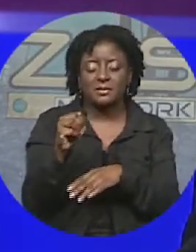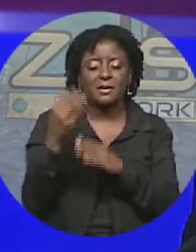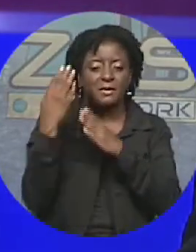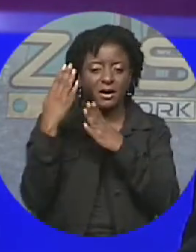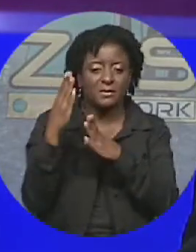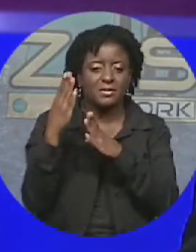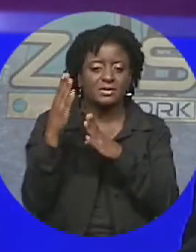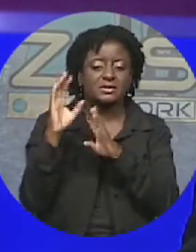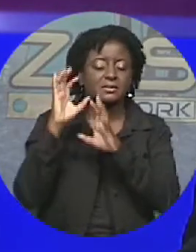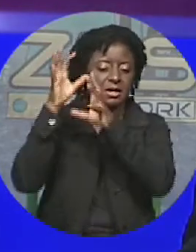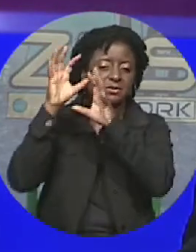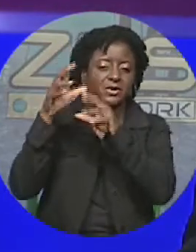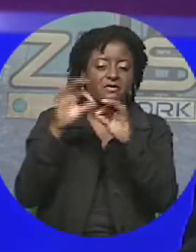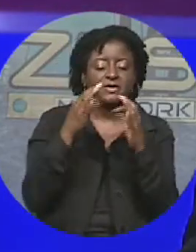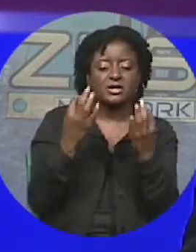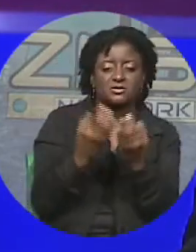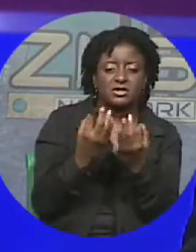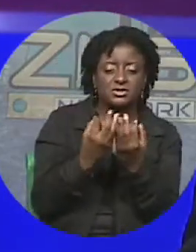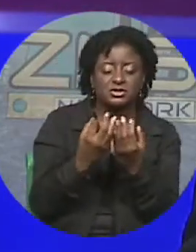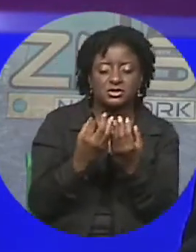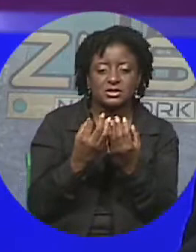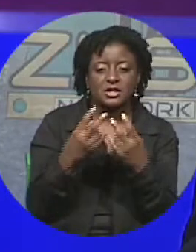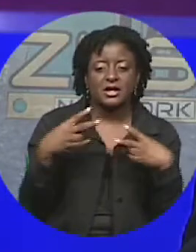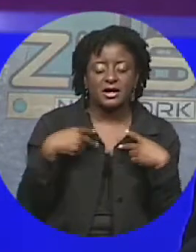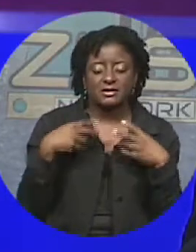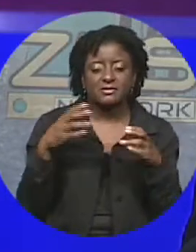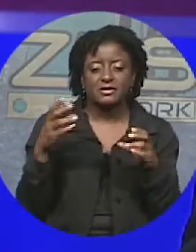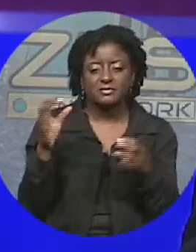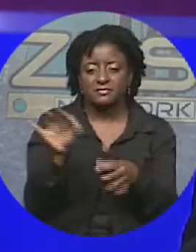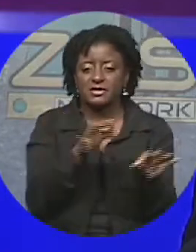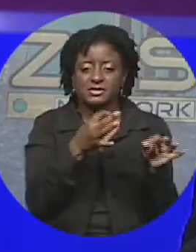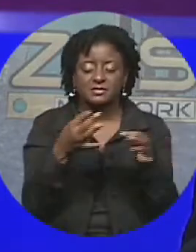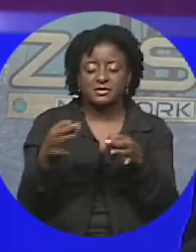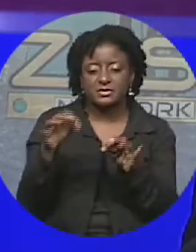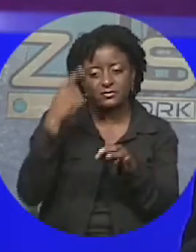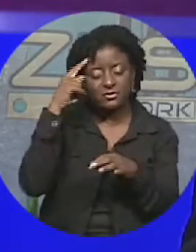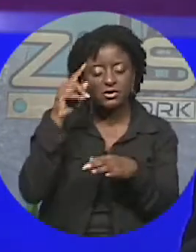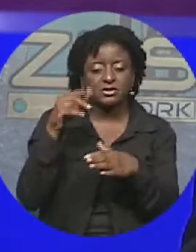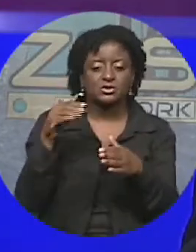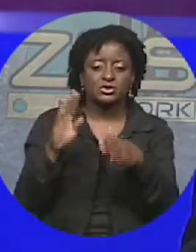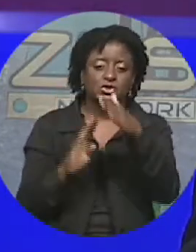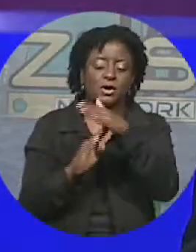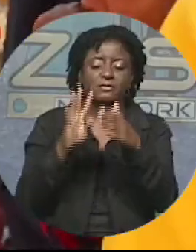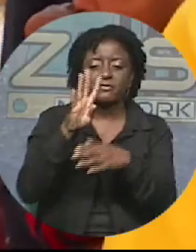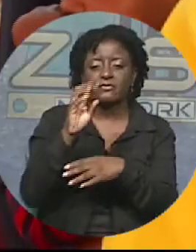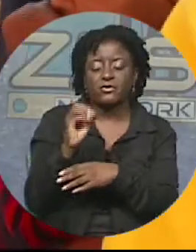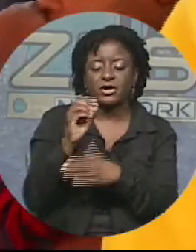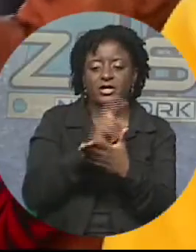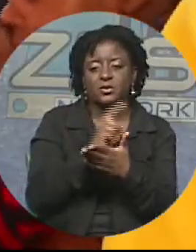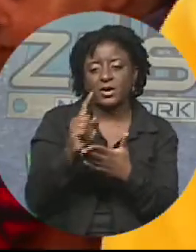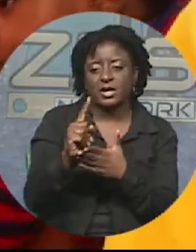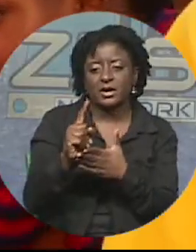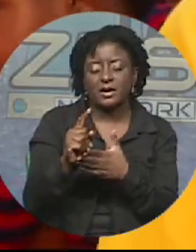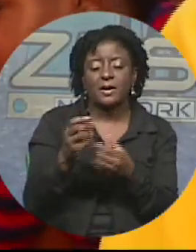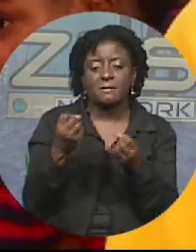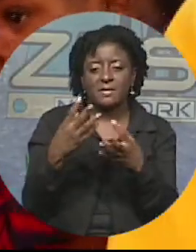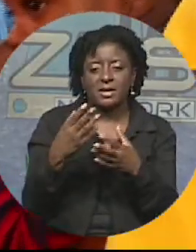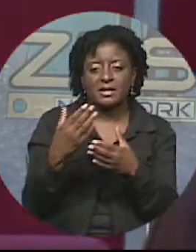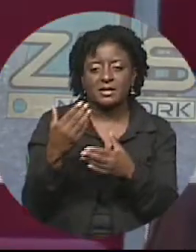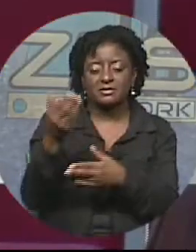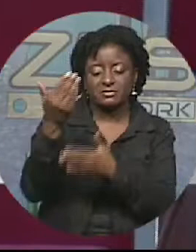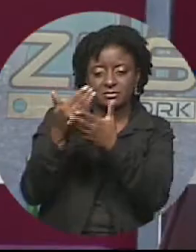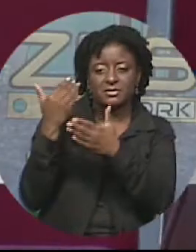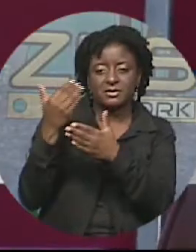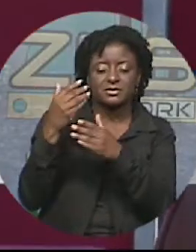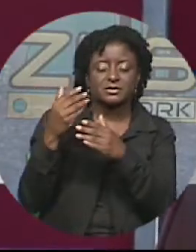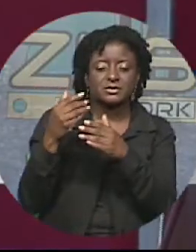Federation is underway with festivities for its Top 40 week. We get an update tonight from Charles Fisher. Many of the legends like Sharon the General Store